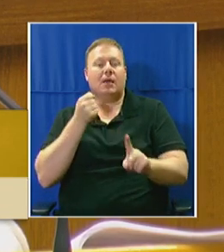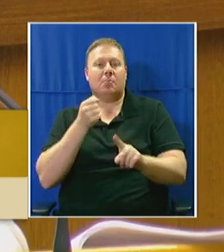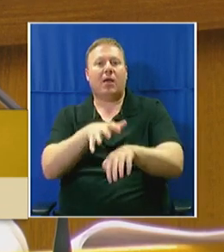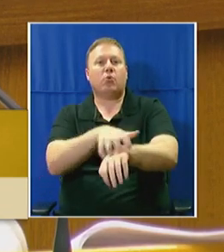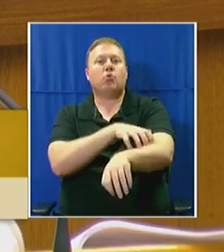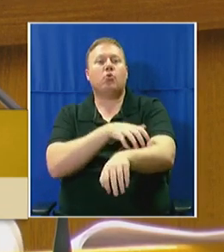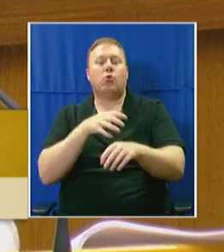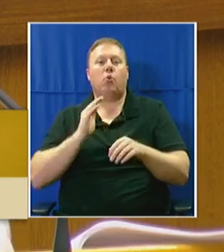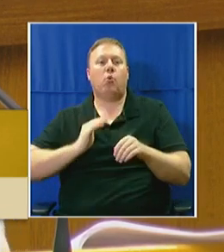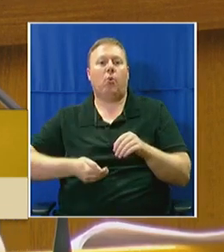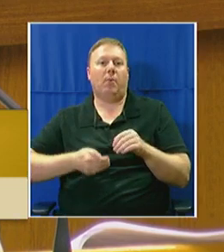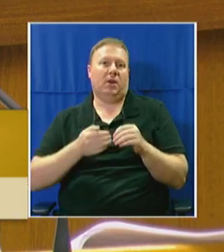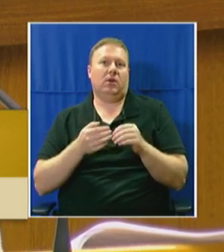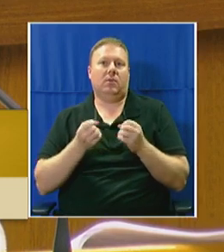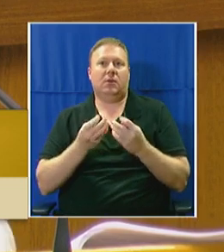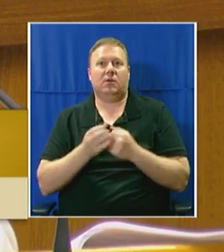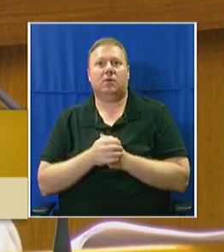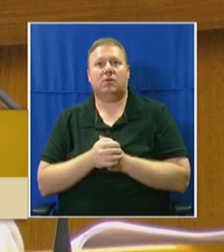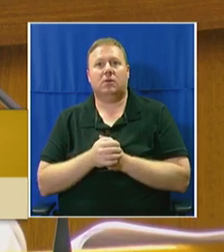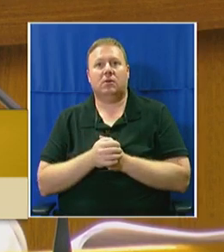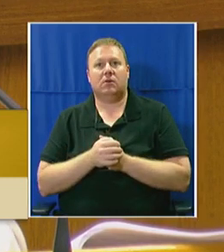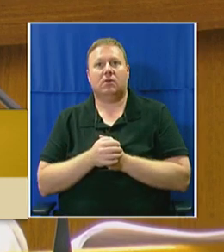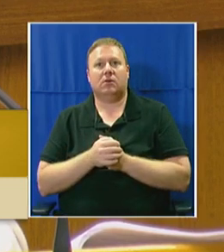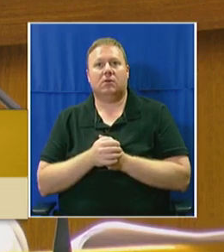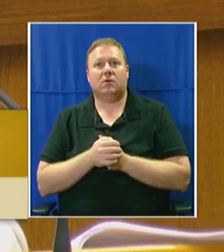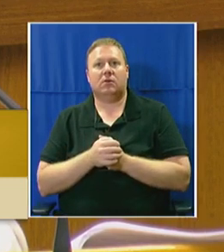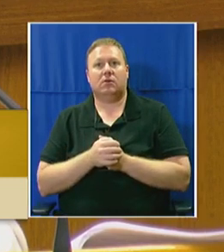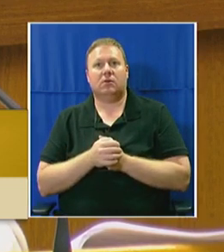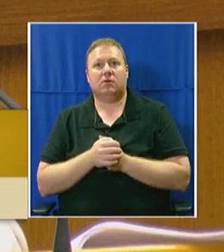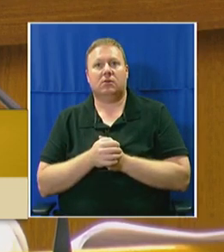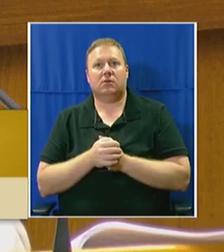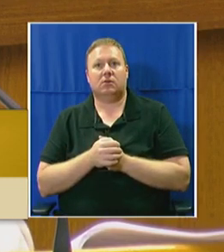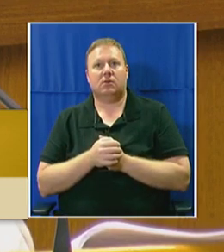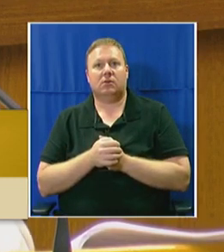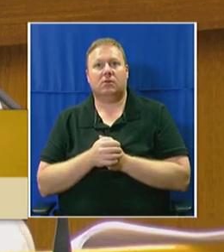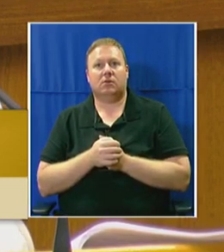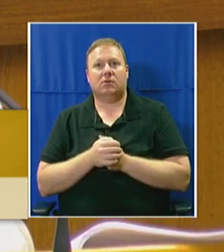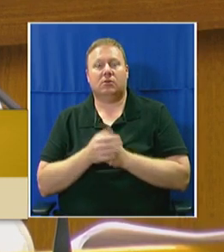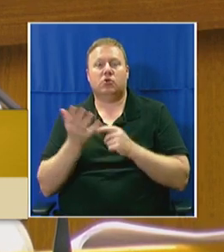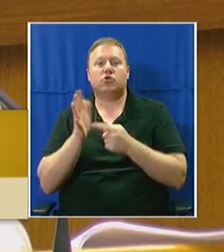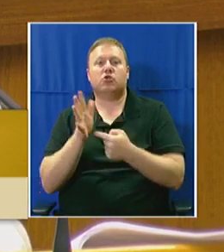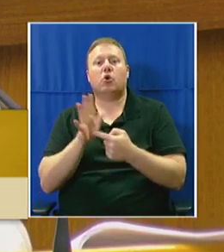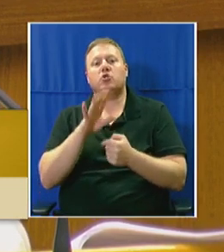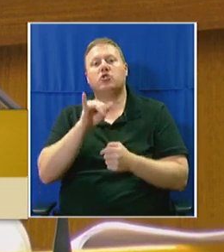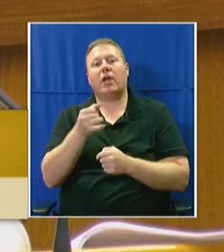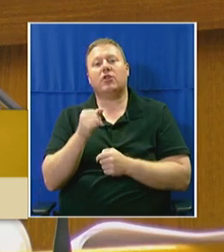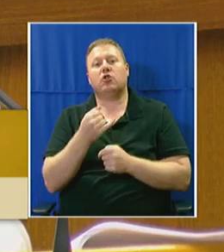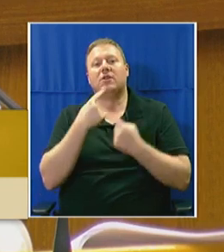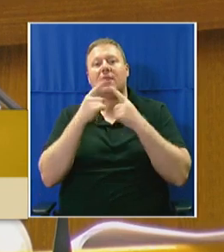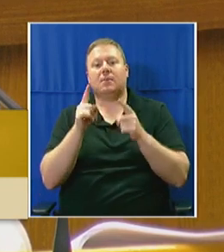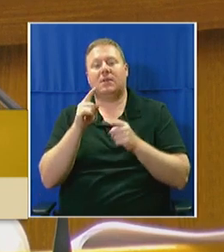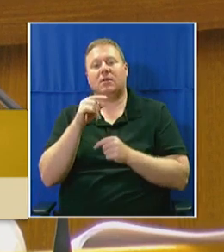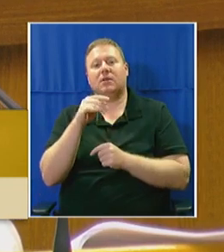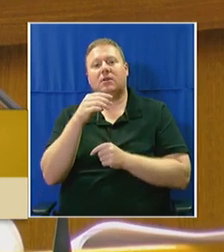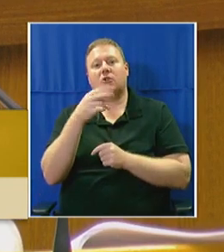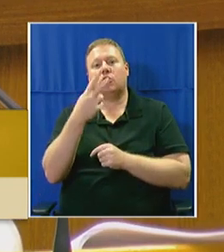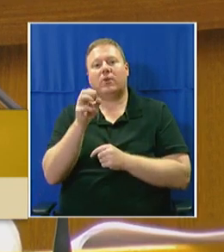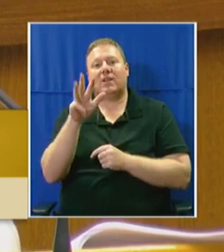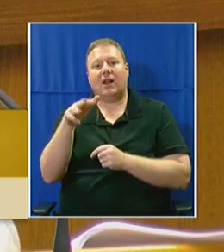counterpart this is alluded in the January 8th Testament of 2019 the African National